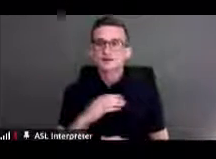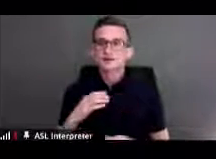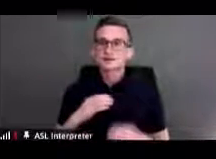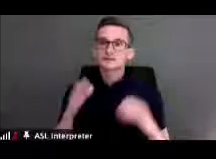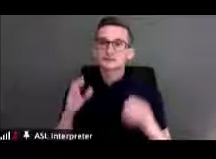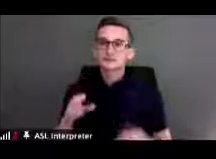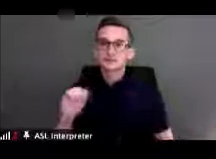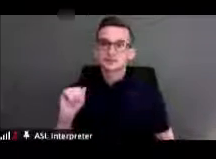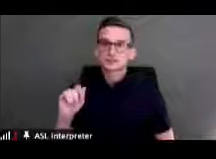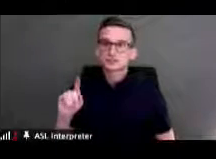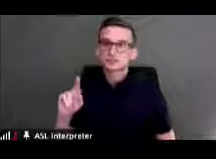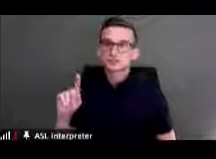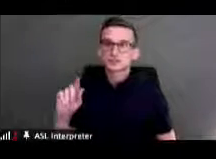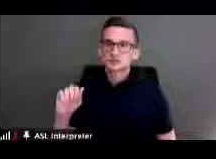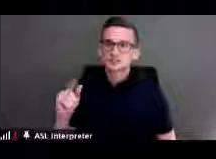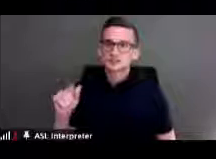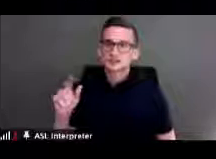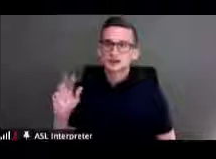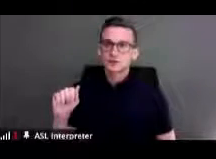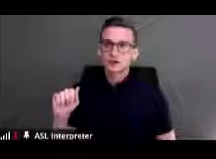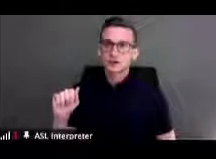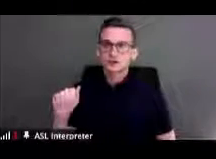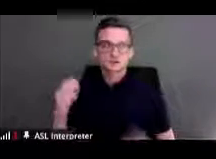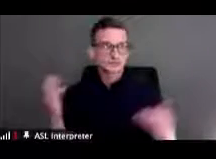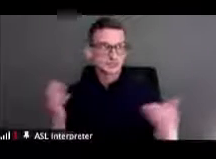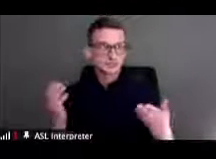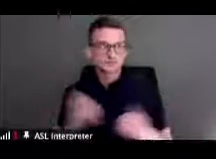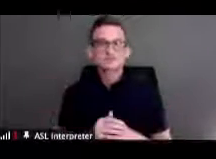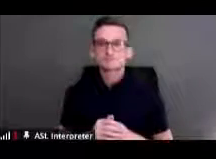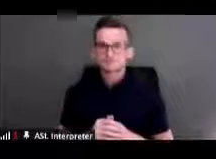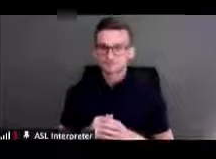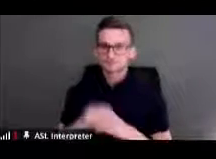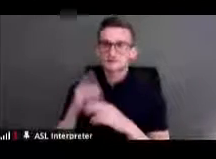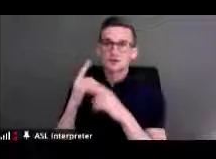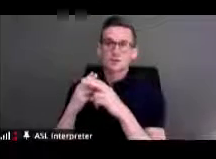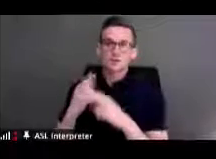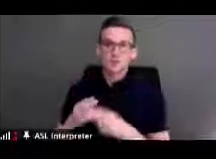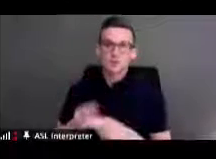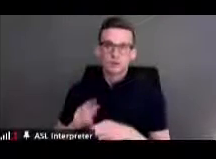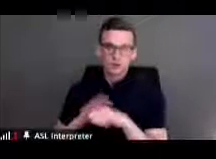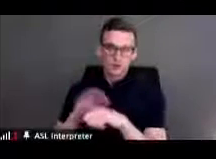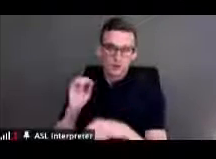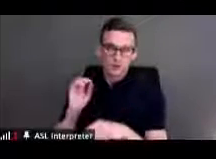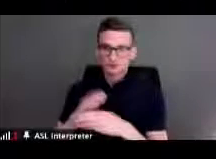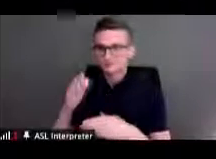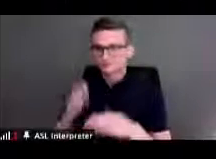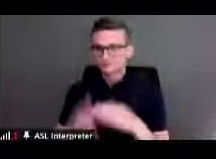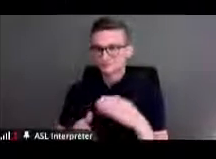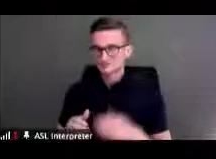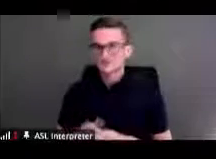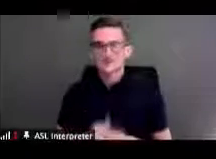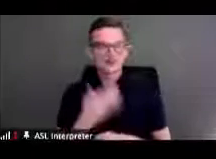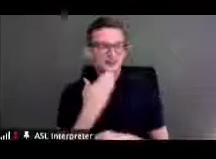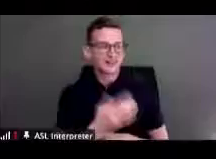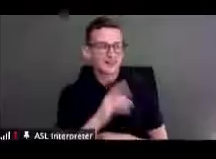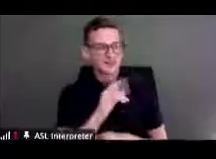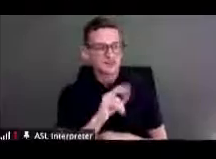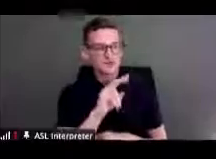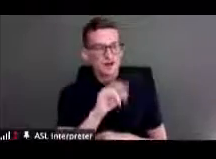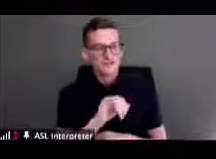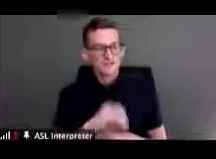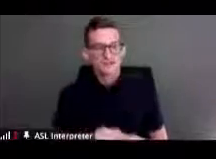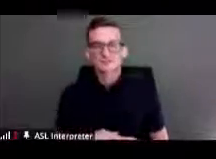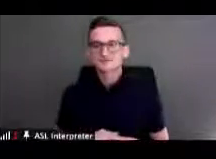Akutagawa? Here. Roll call is complete, Chair. Sorry. Thank you, Robbie.